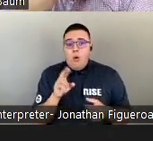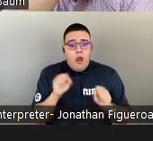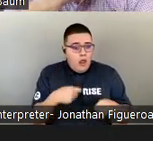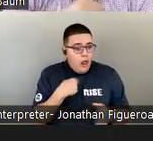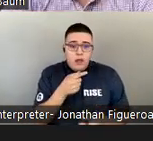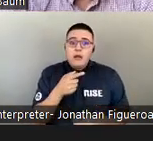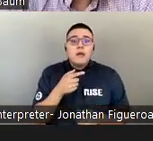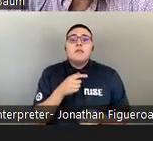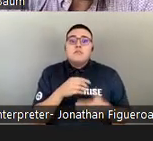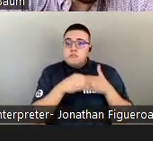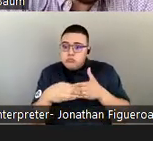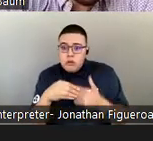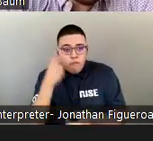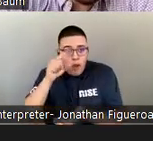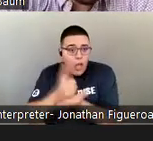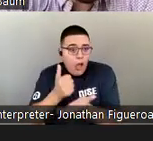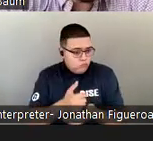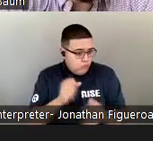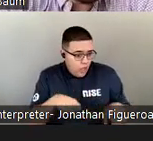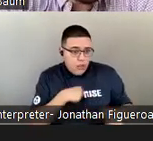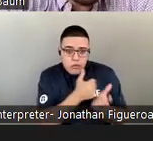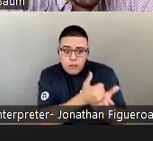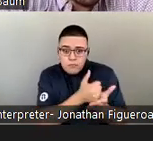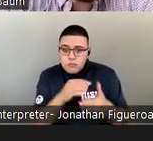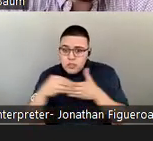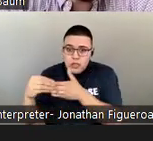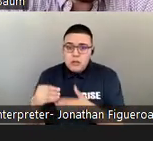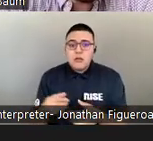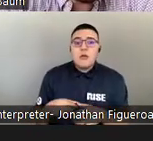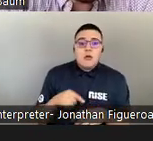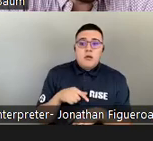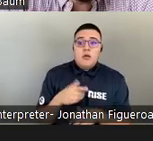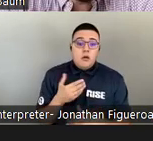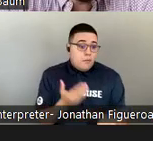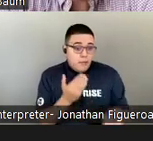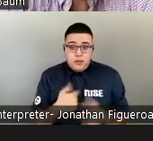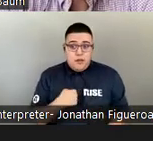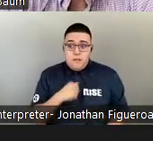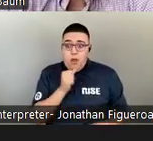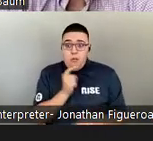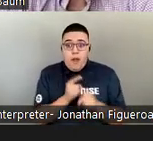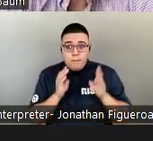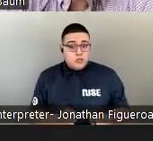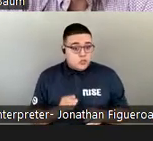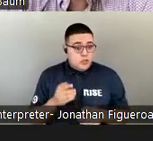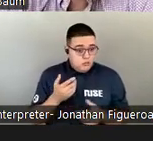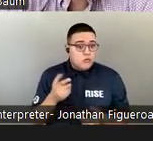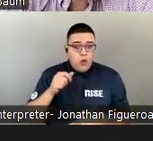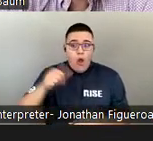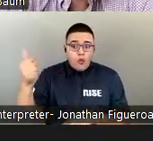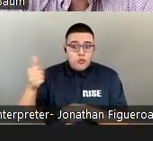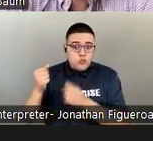So sometimes it's going to be as simple as that. Or is there another supporter you need me to call? Offer support